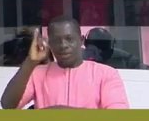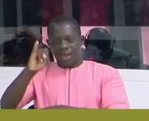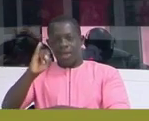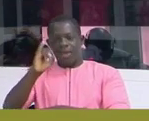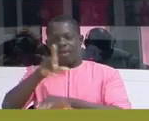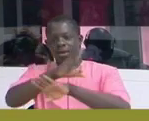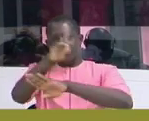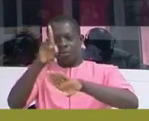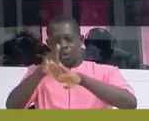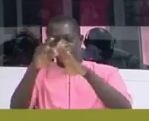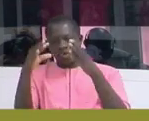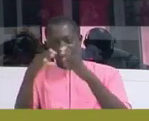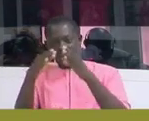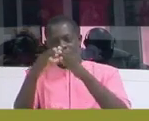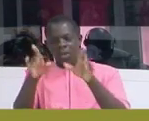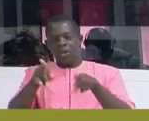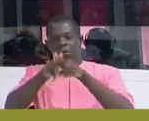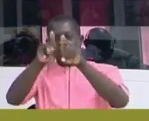time